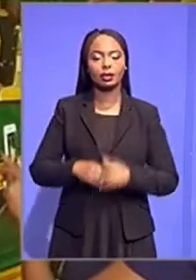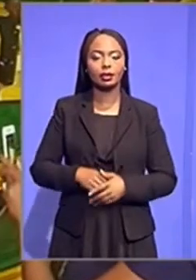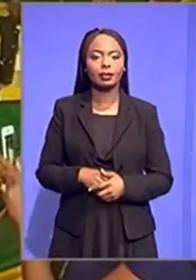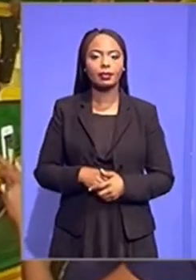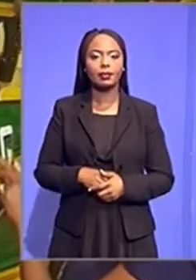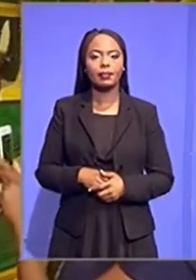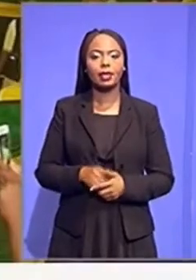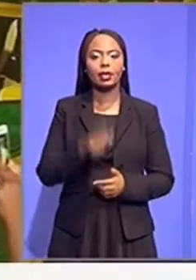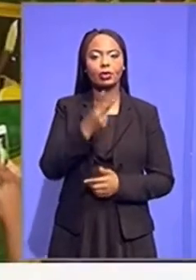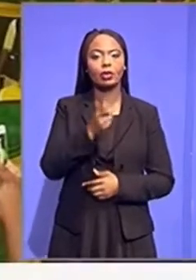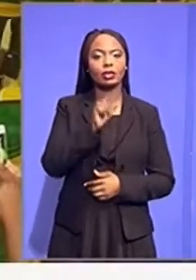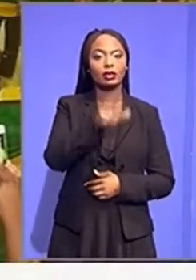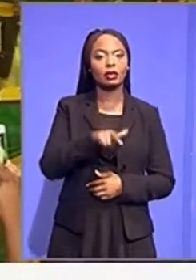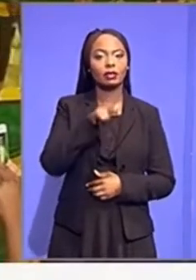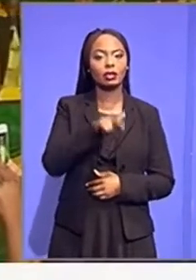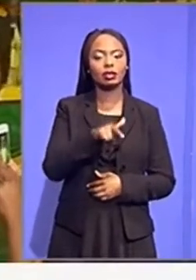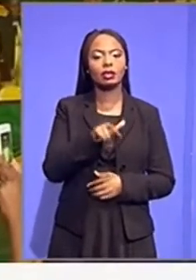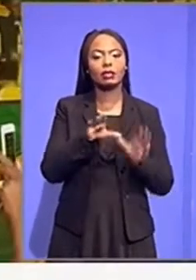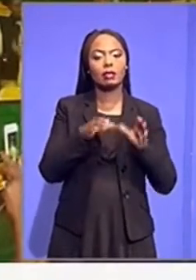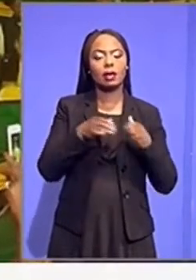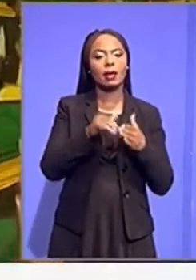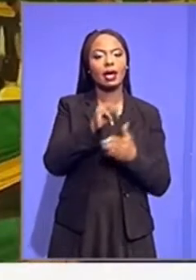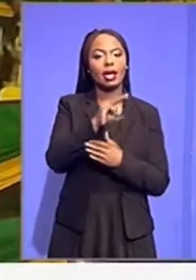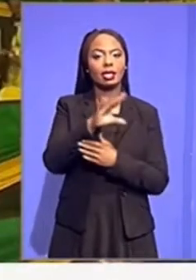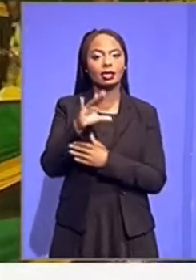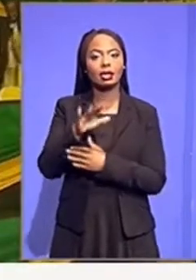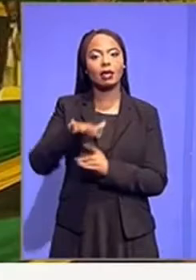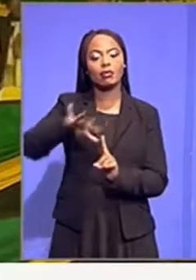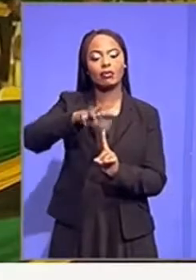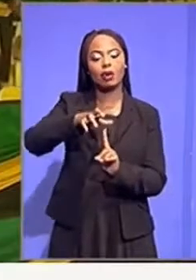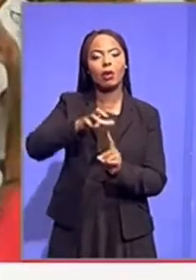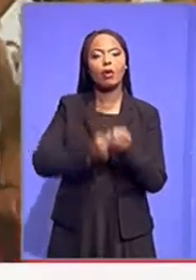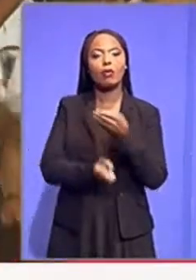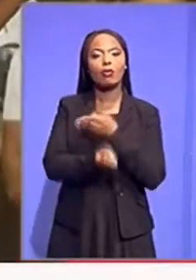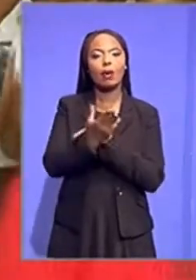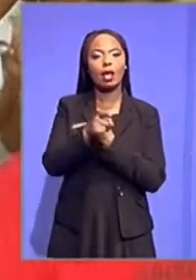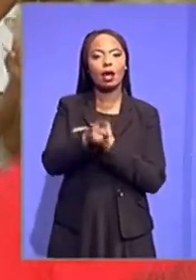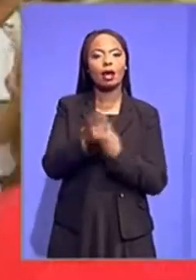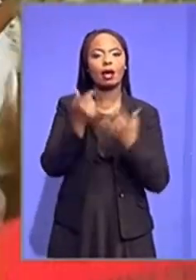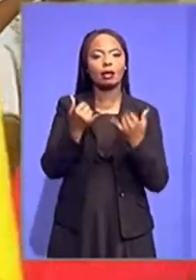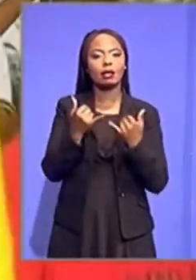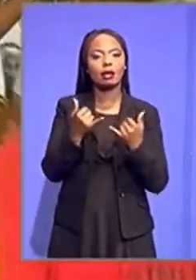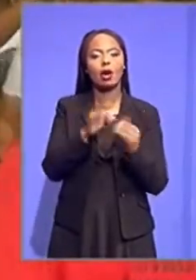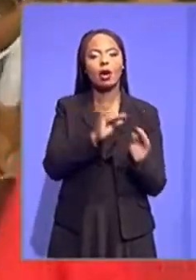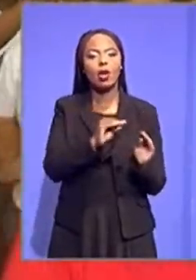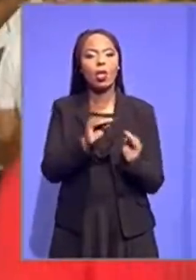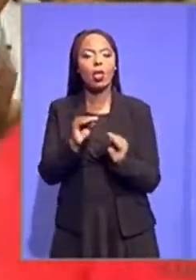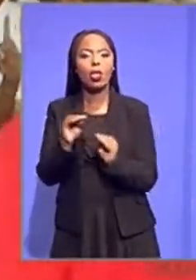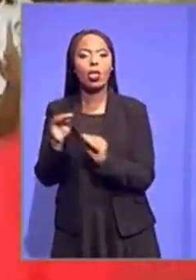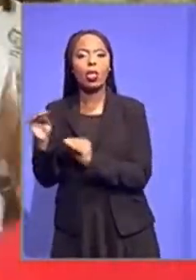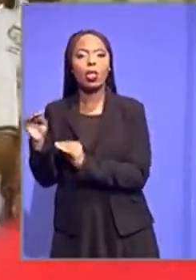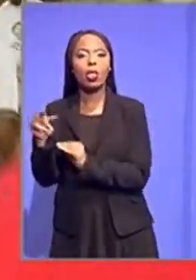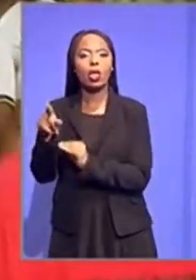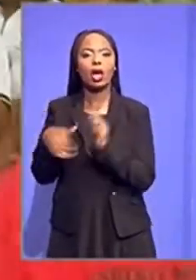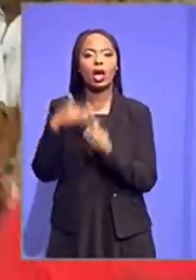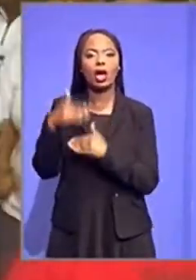Go tloga ka 2017 mokgatlho wa ANC ka kwa Mpumalanga o ntse o itemogela mathata a go dira phatlhatiro morago ga nako e telele ya monnasetilo David